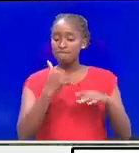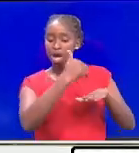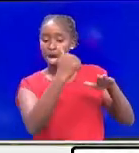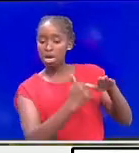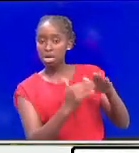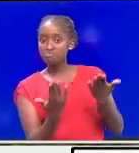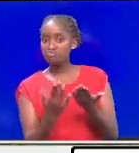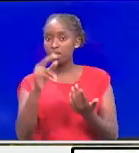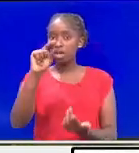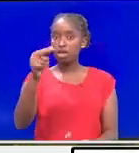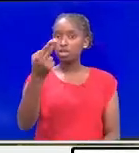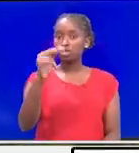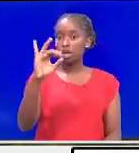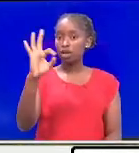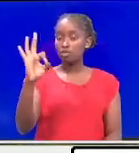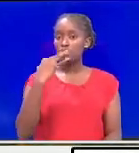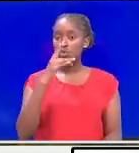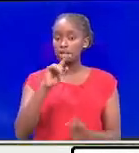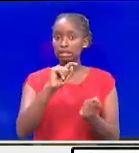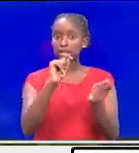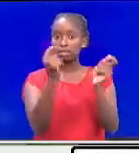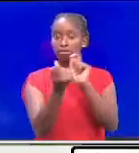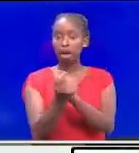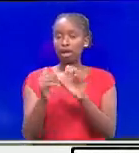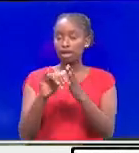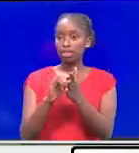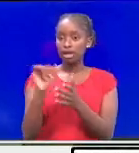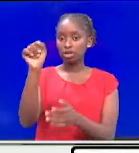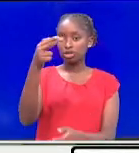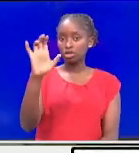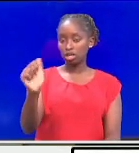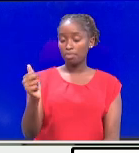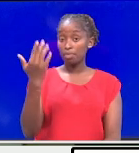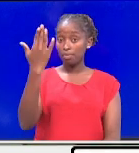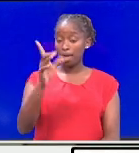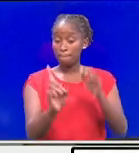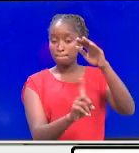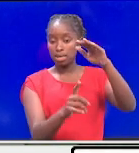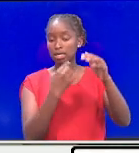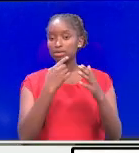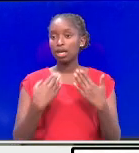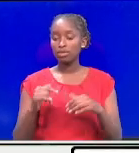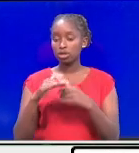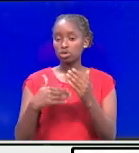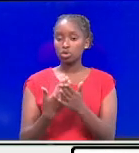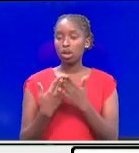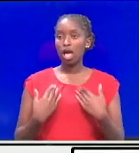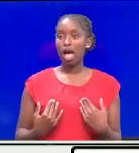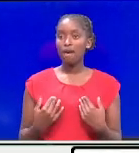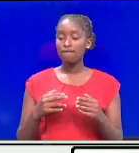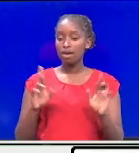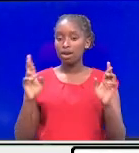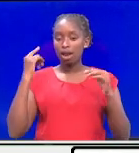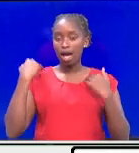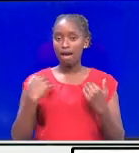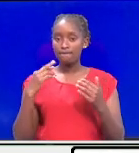and who have been transitioned to the Social Health Authority. The ministry has said that all those registered are now eligible to free access to primary health